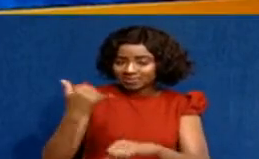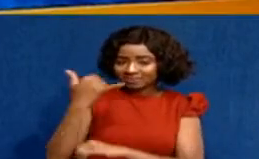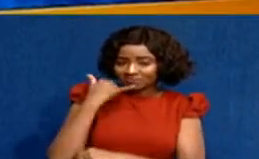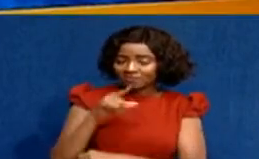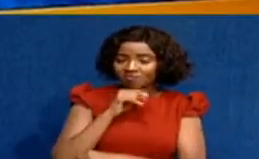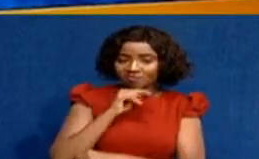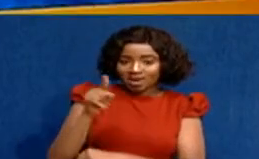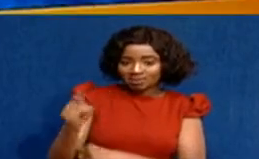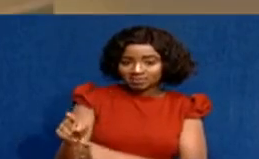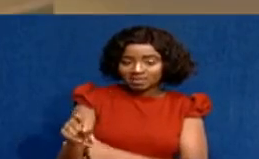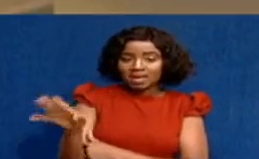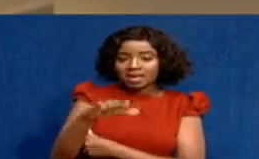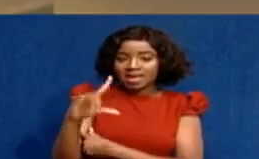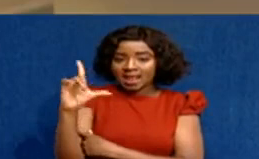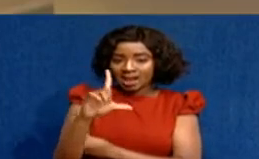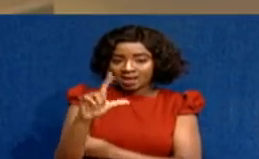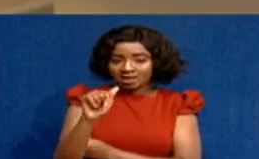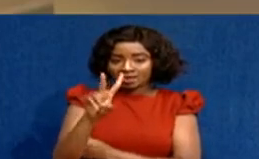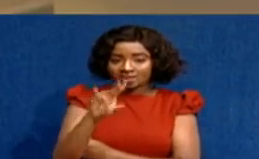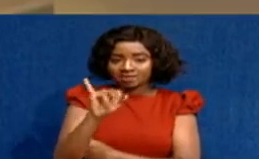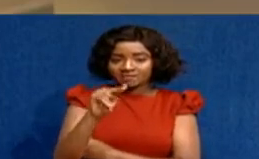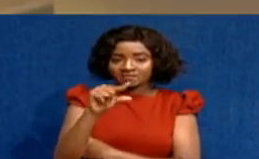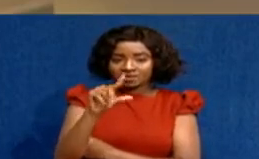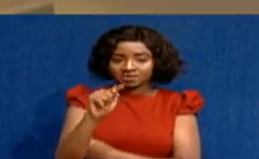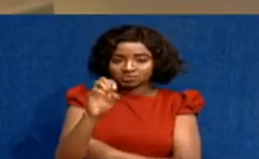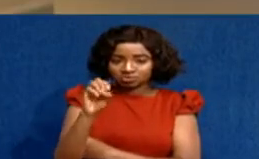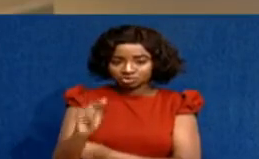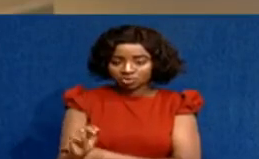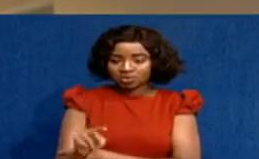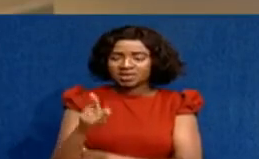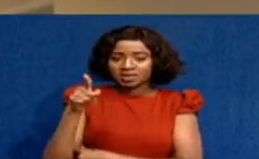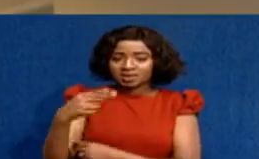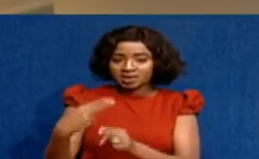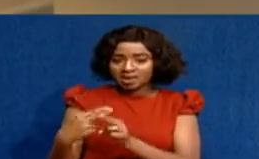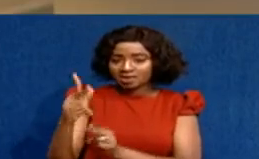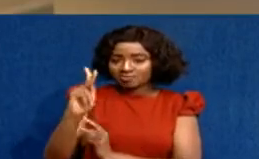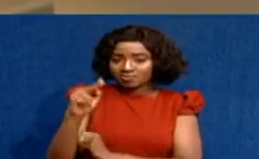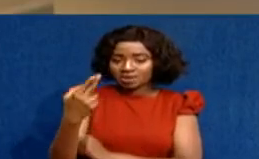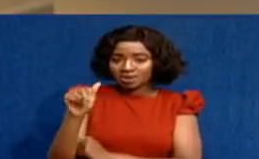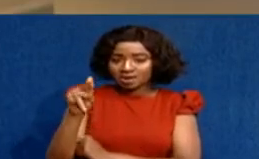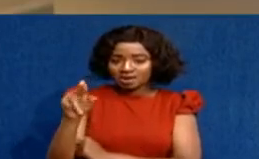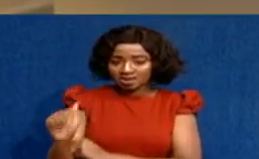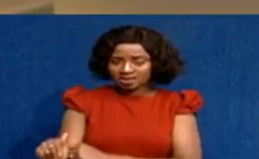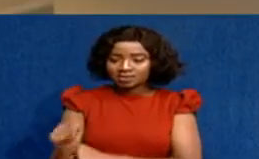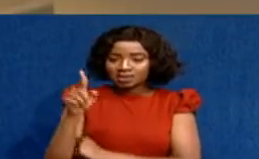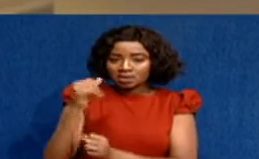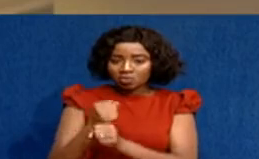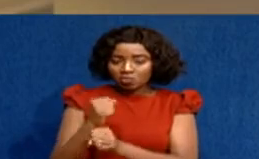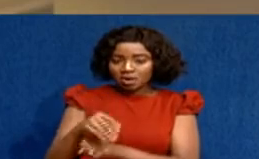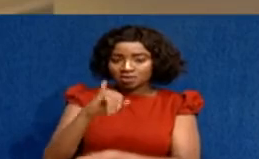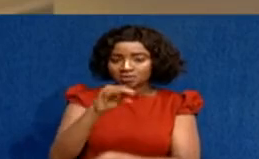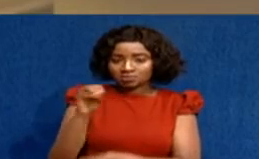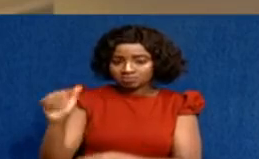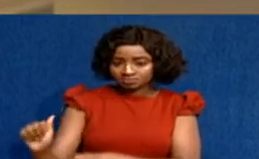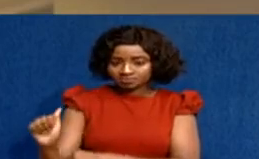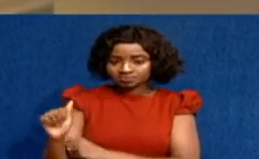money in Nairobi's Lavington area. Mazin Hanna, an employee of the International Organization for